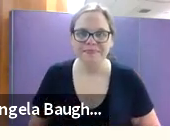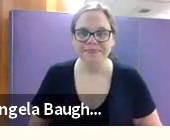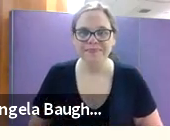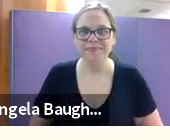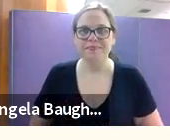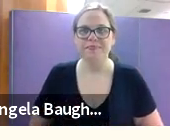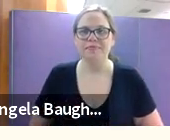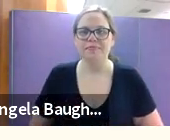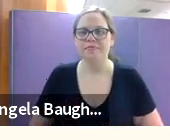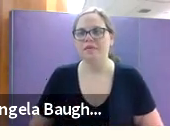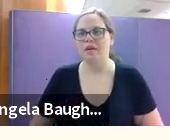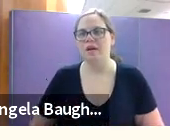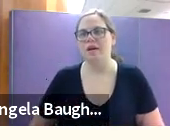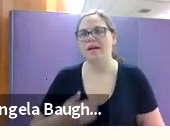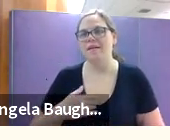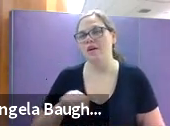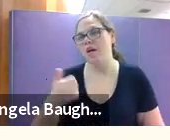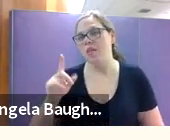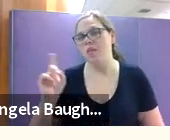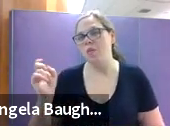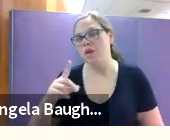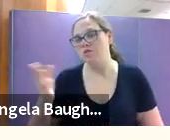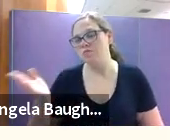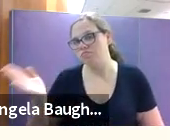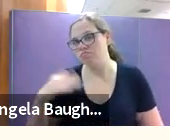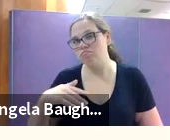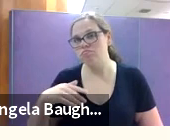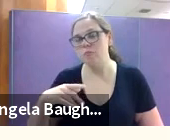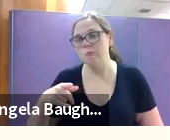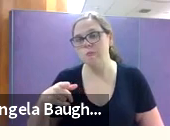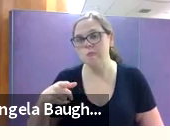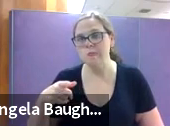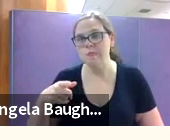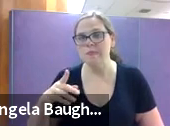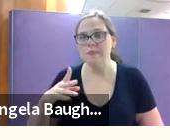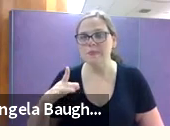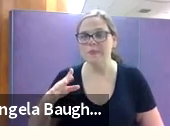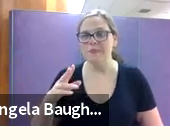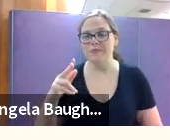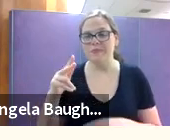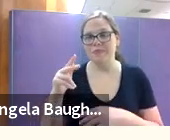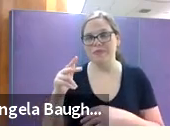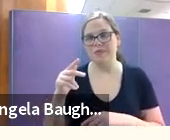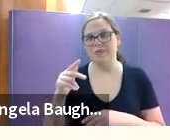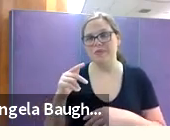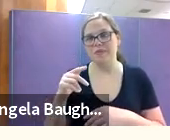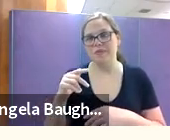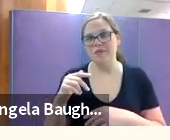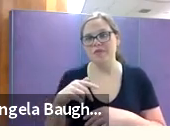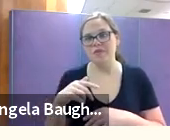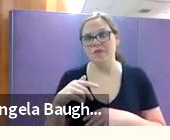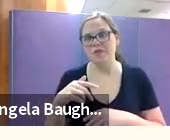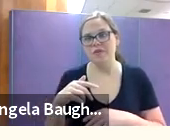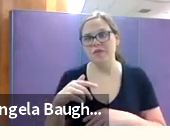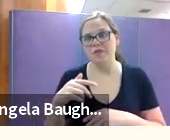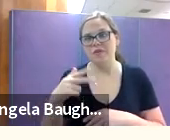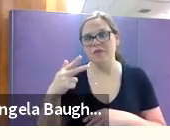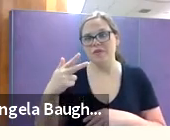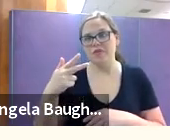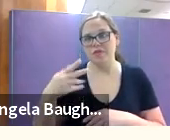And I have another question. Sure. The third quarter you're using, the third quarter,